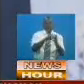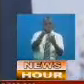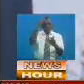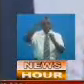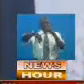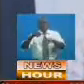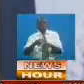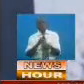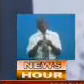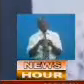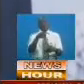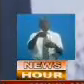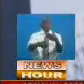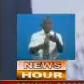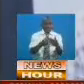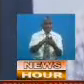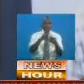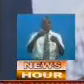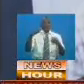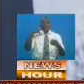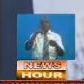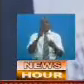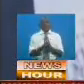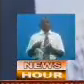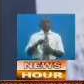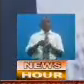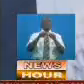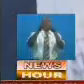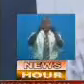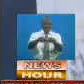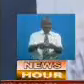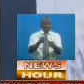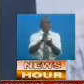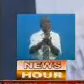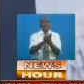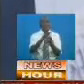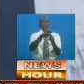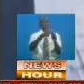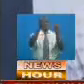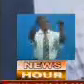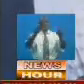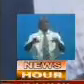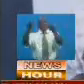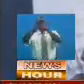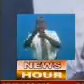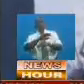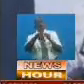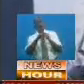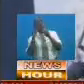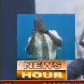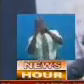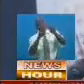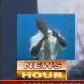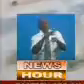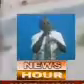inputs. But it's a process, like Honorable Mayor said, we will continue to display this until we have the final